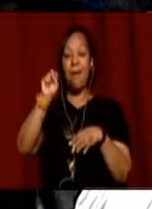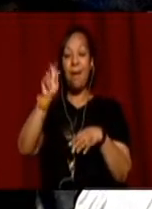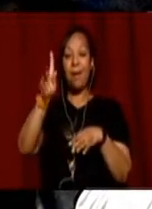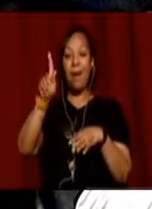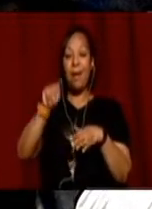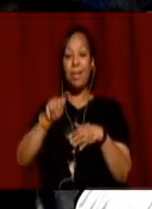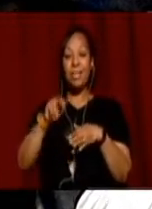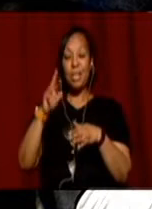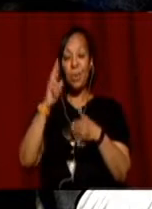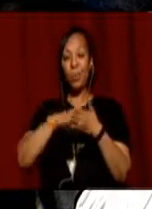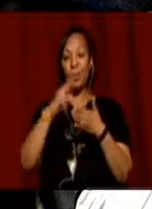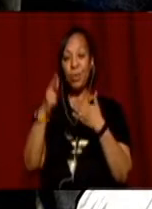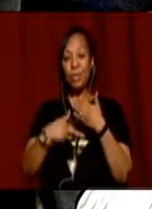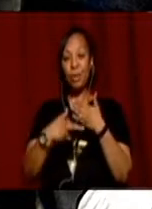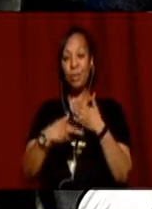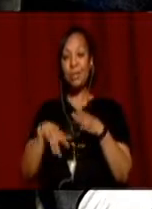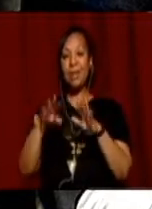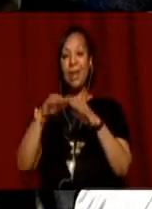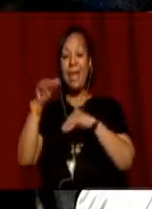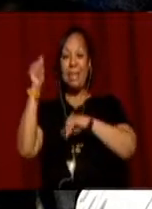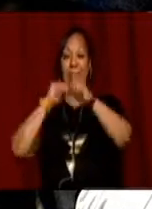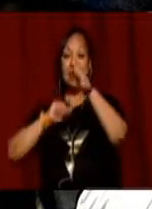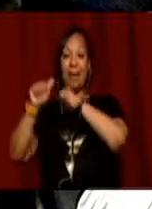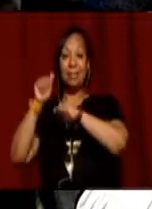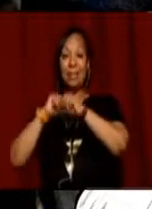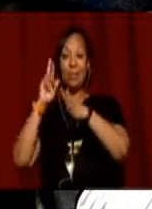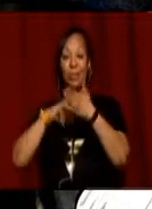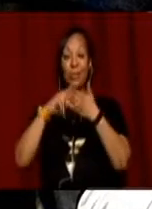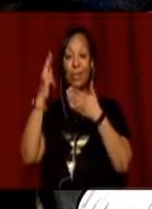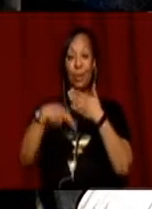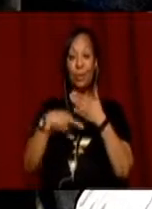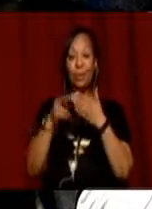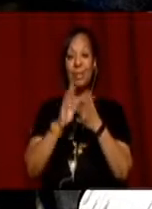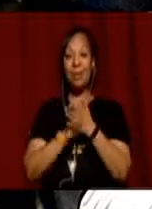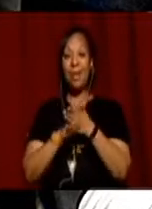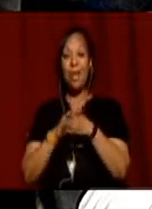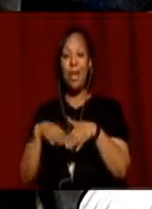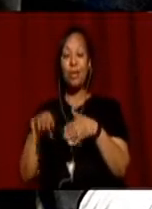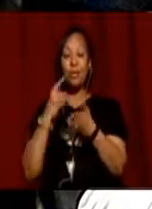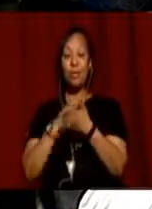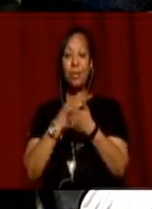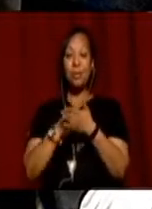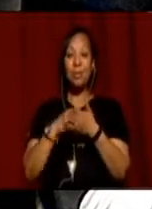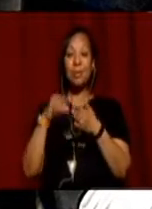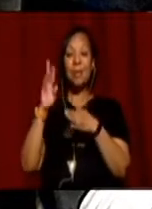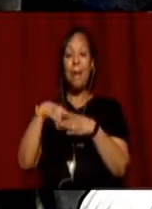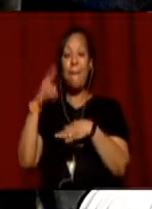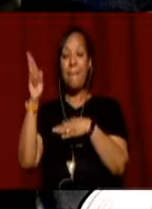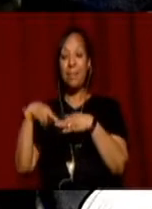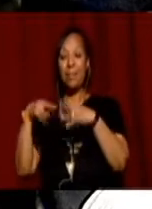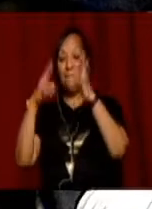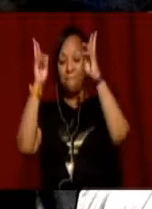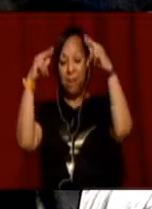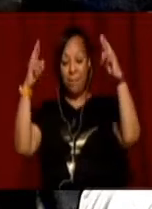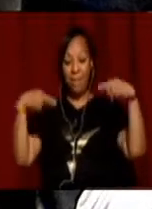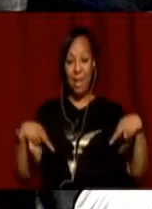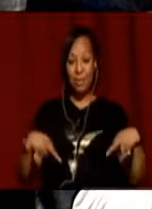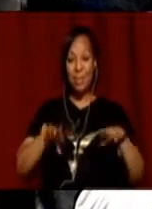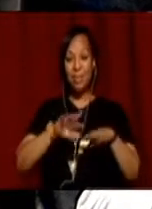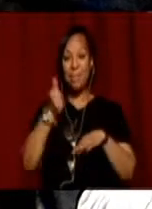and access to scientists and researchers for oncology research, drugs, manufacturing and such, and then some additional